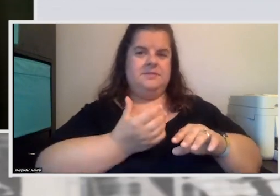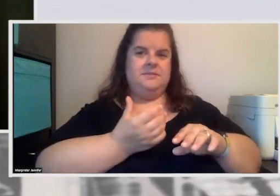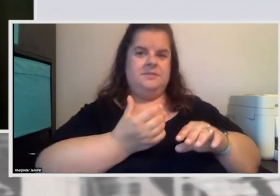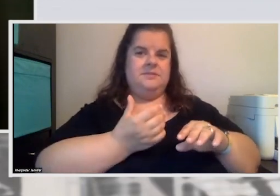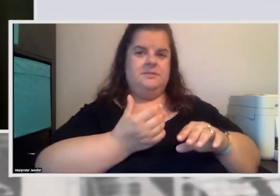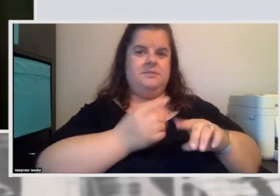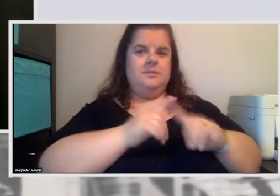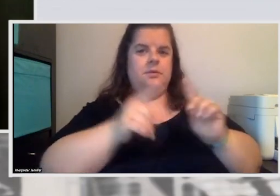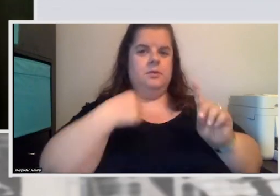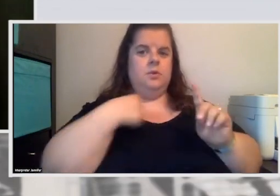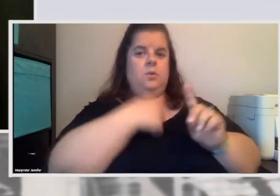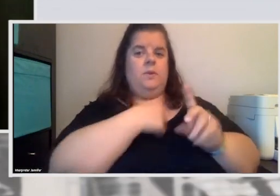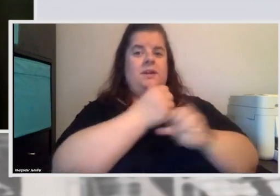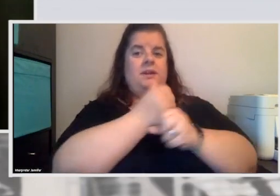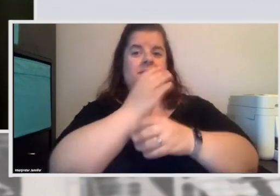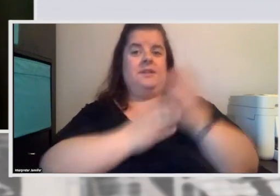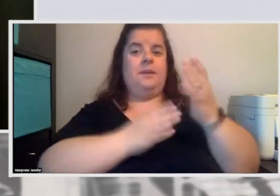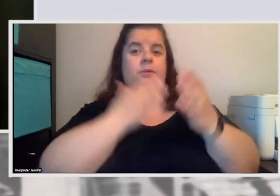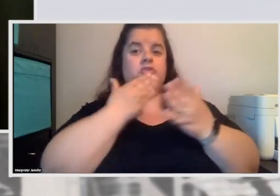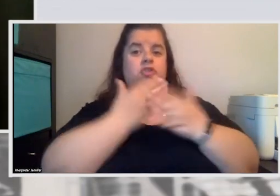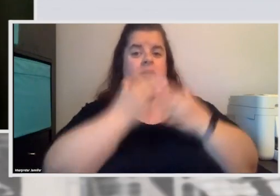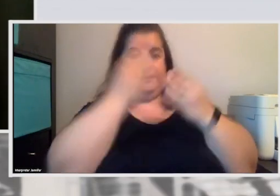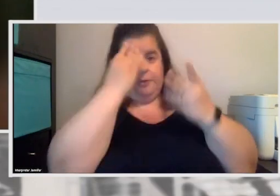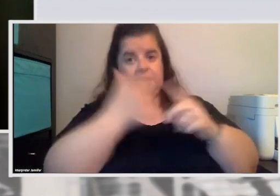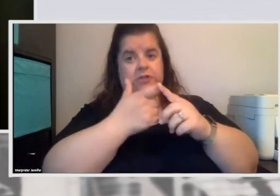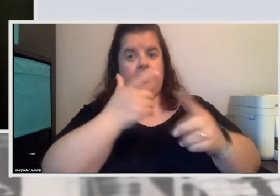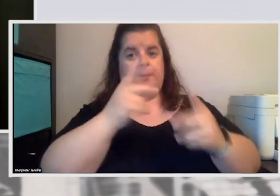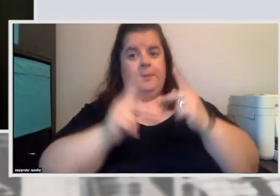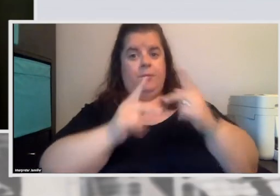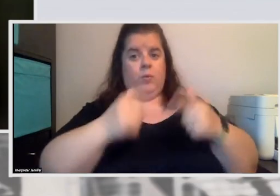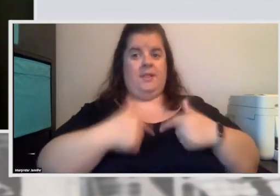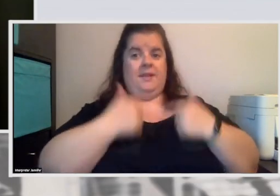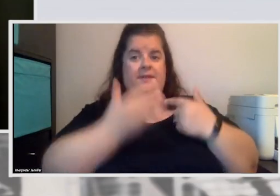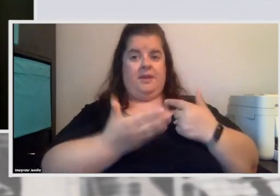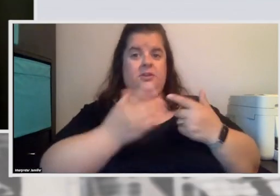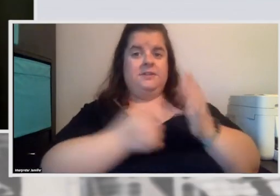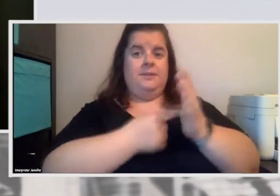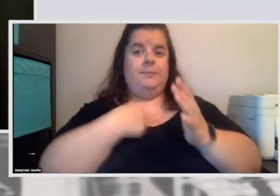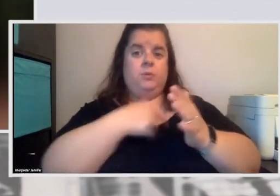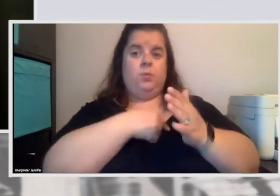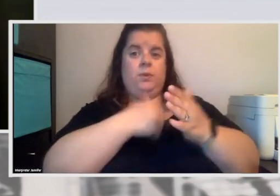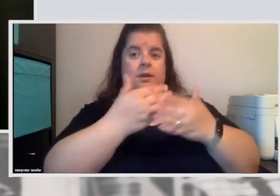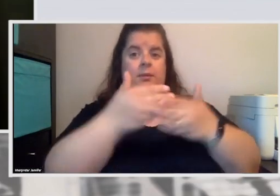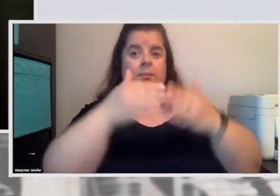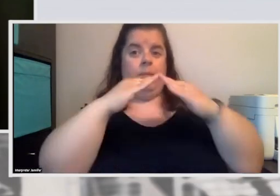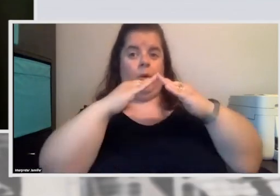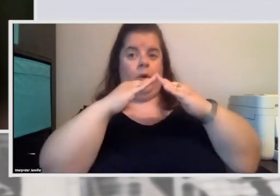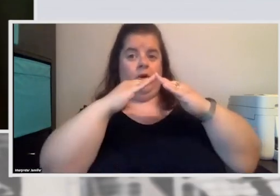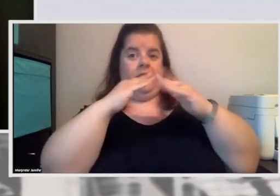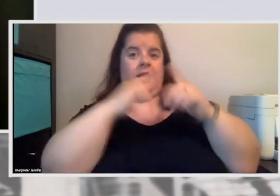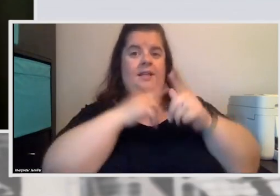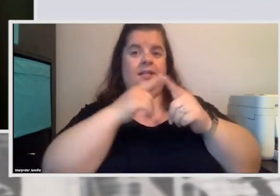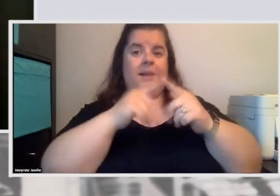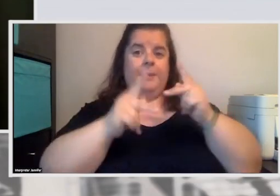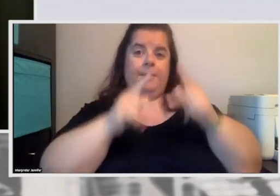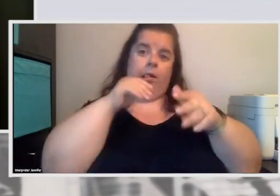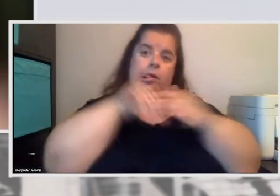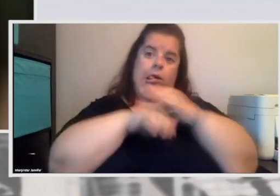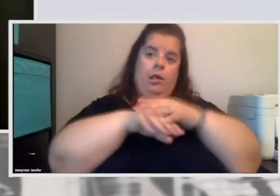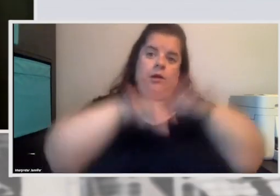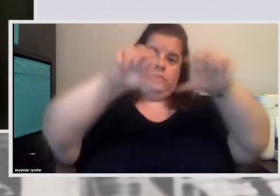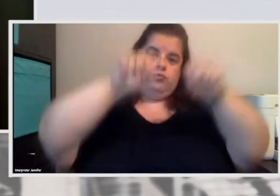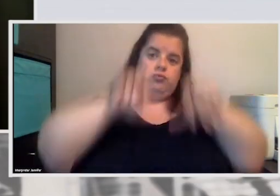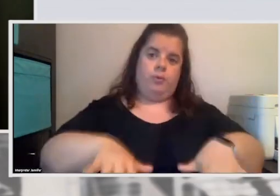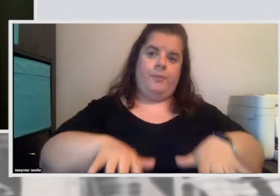But we do get some really great information from residents. Sometimes we board a property up and there's unauthorized occupants that remove